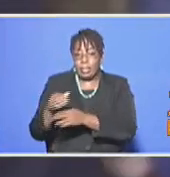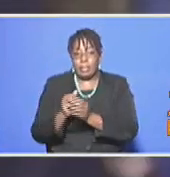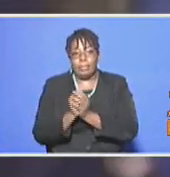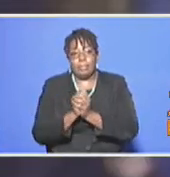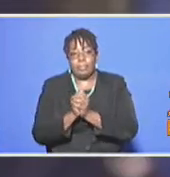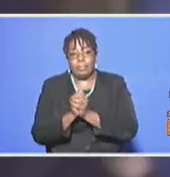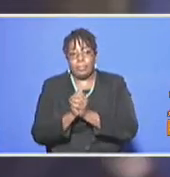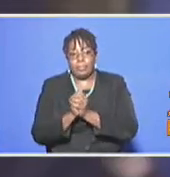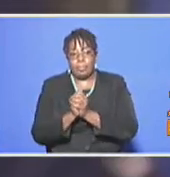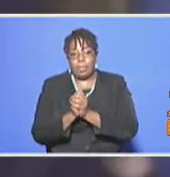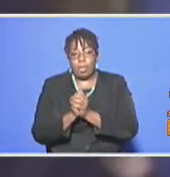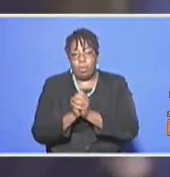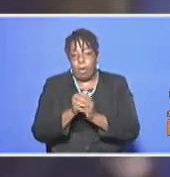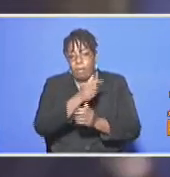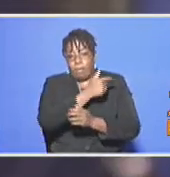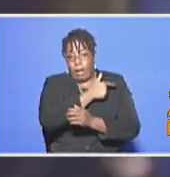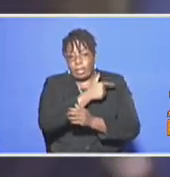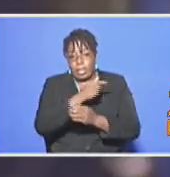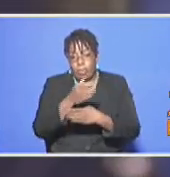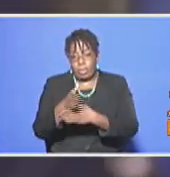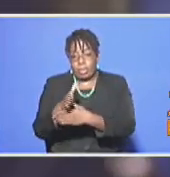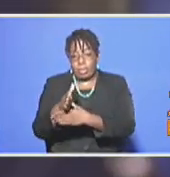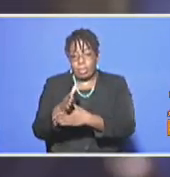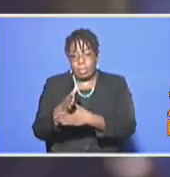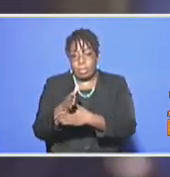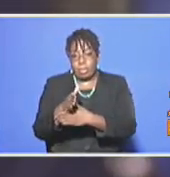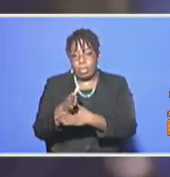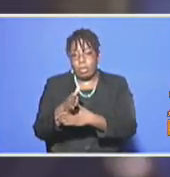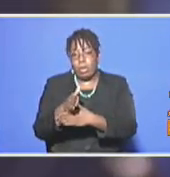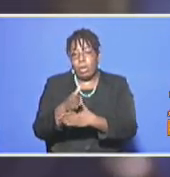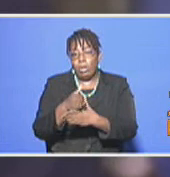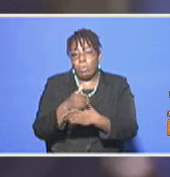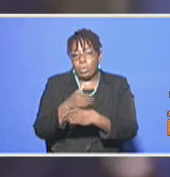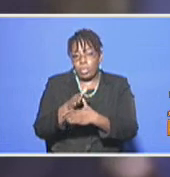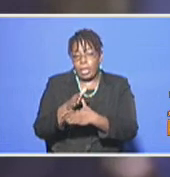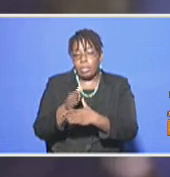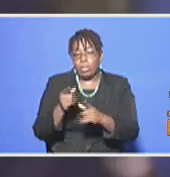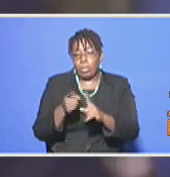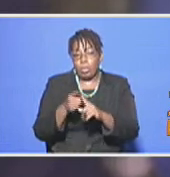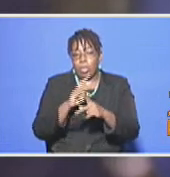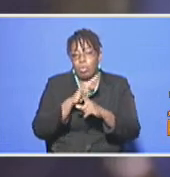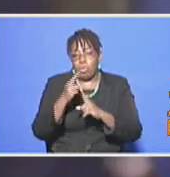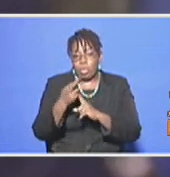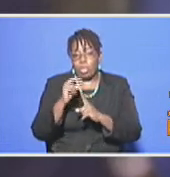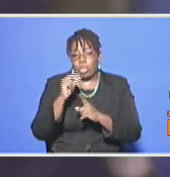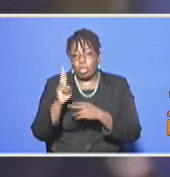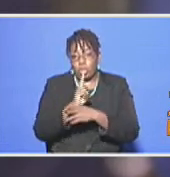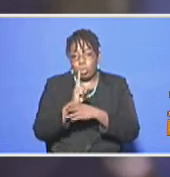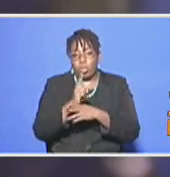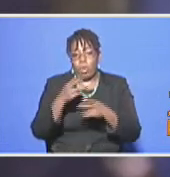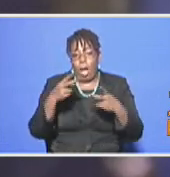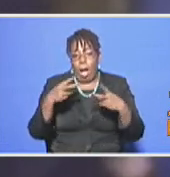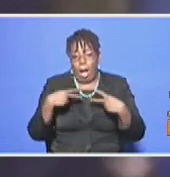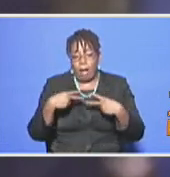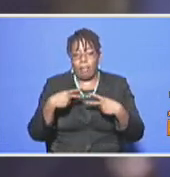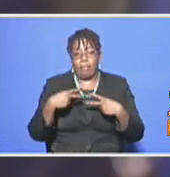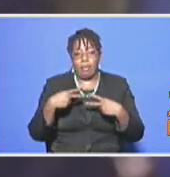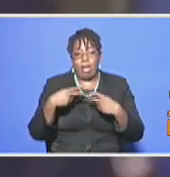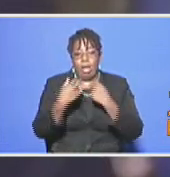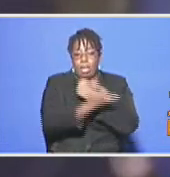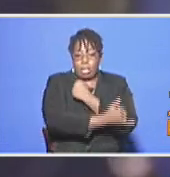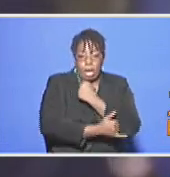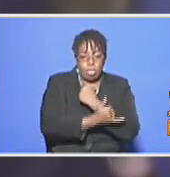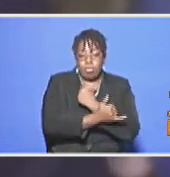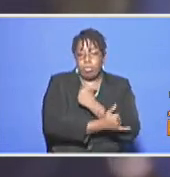COVAX deployed in the region so far have been quickly put to use. And countries are eager for